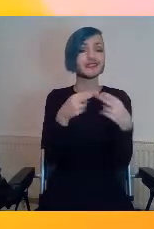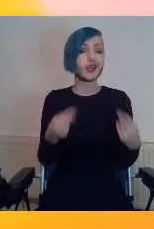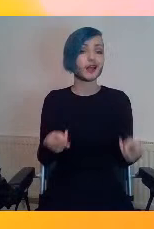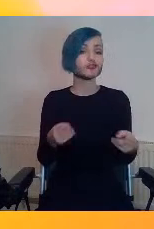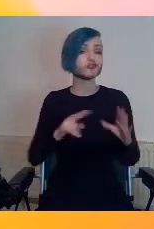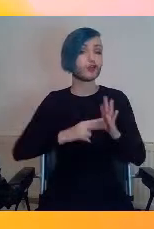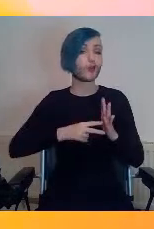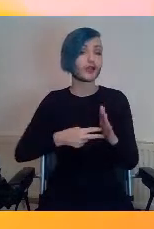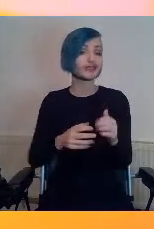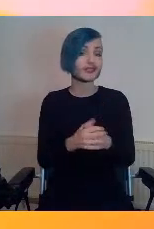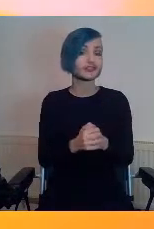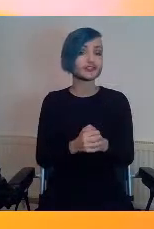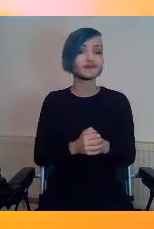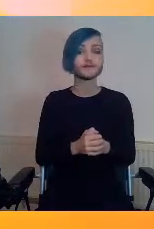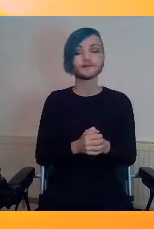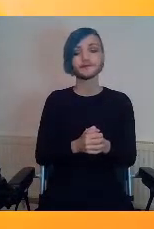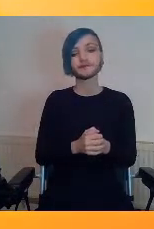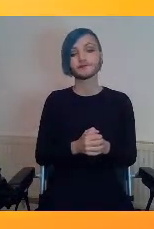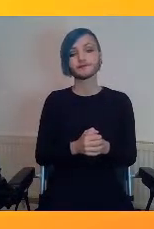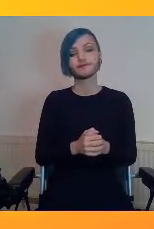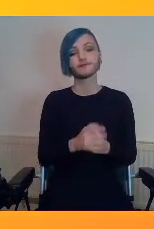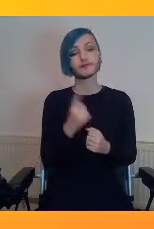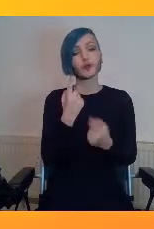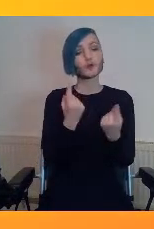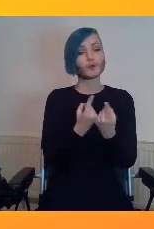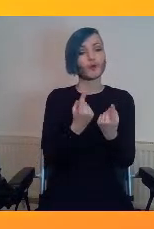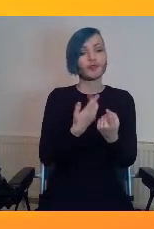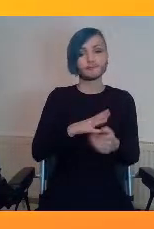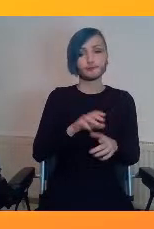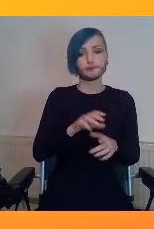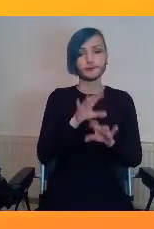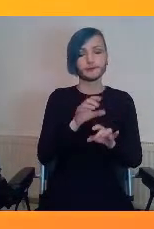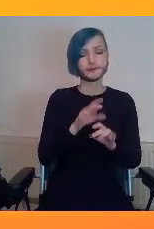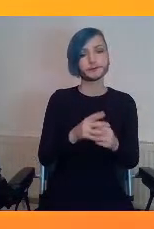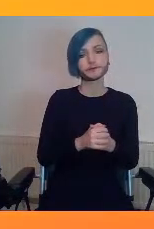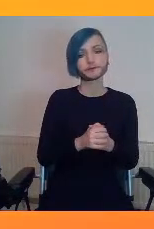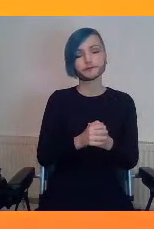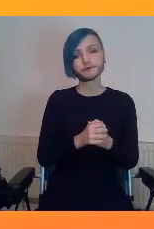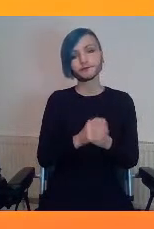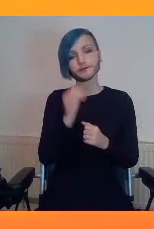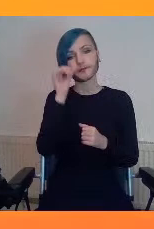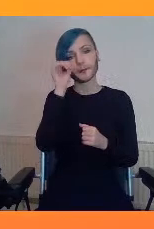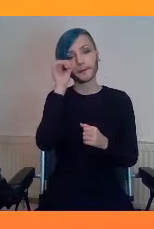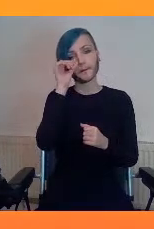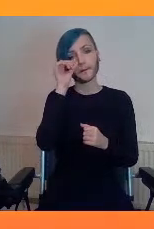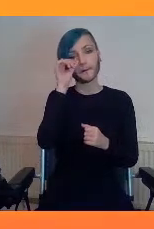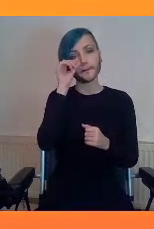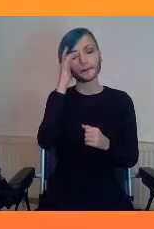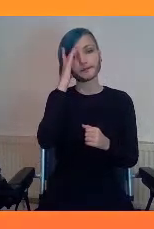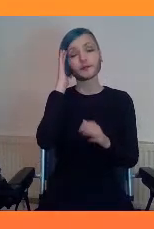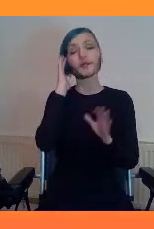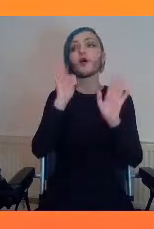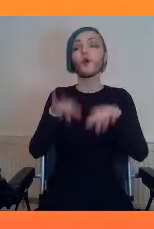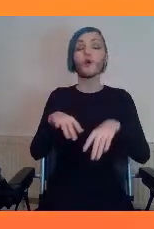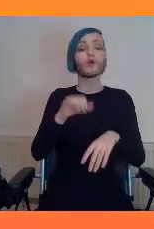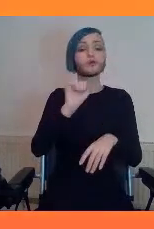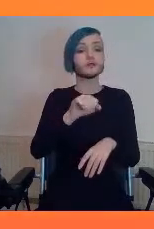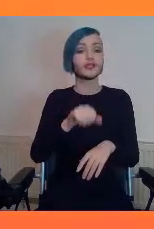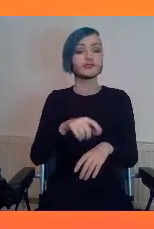one thing I wanted to share with you about this event, successful. Also this year,